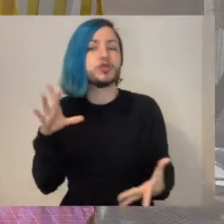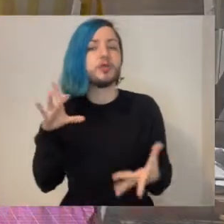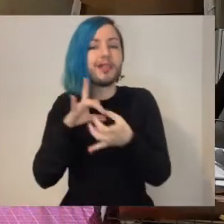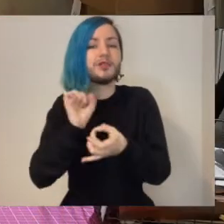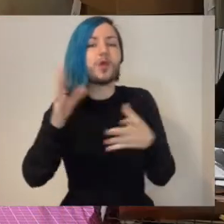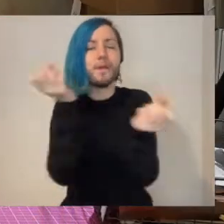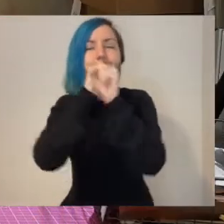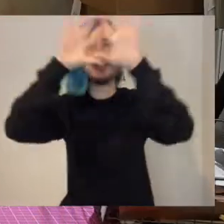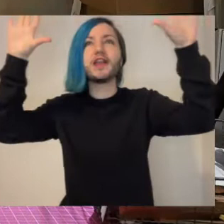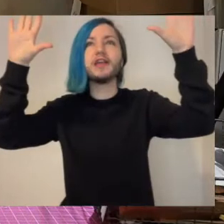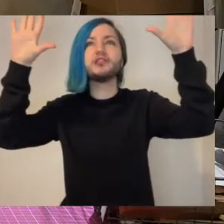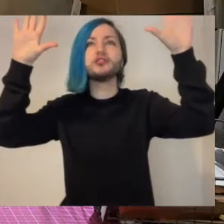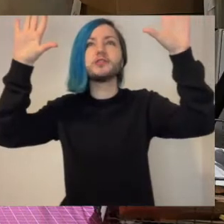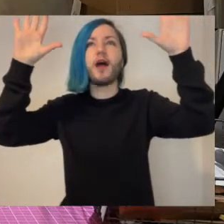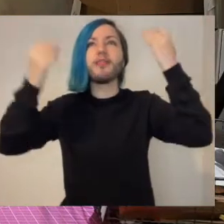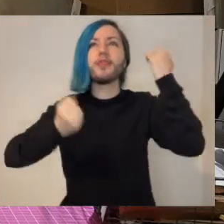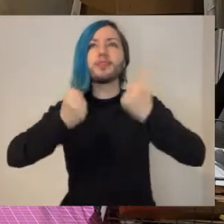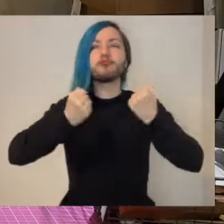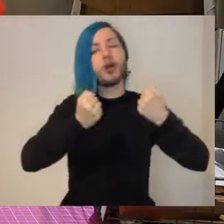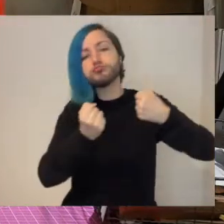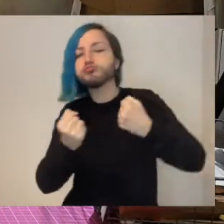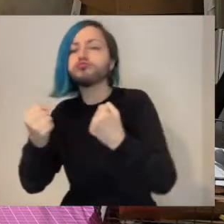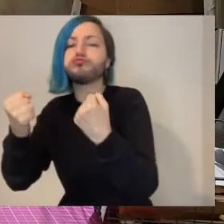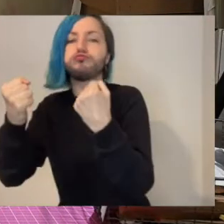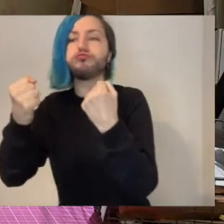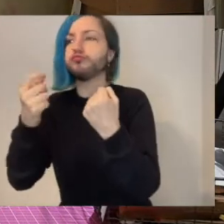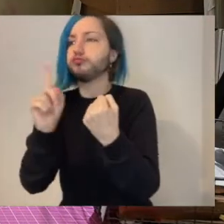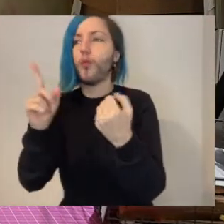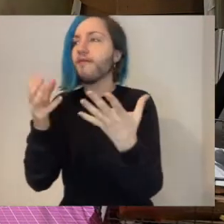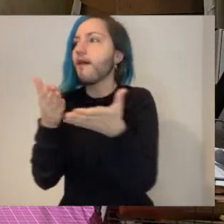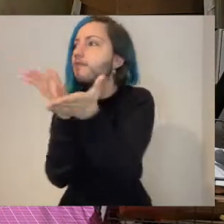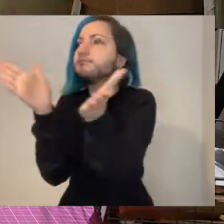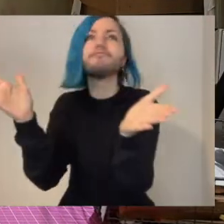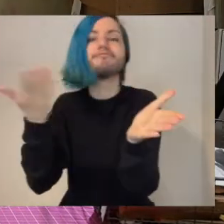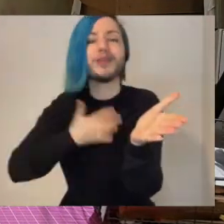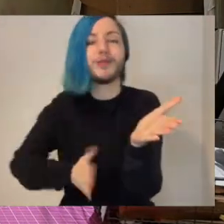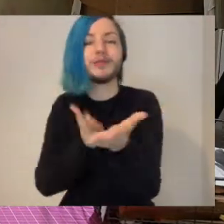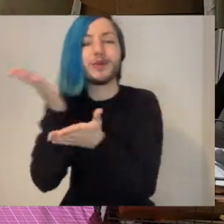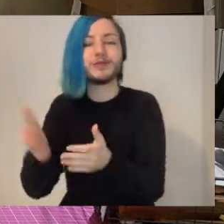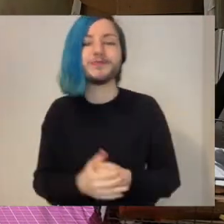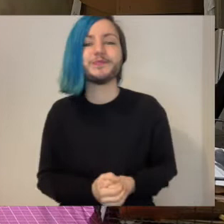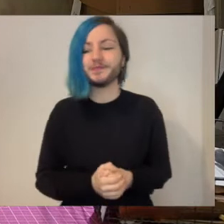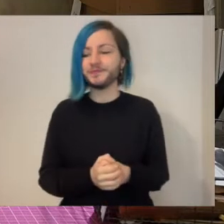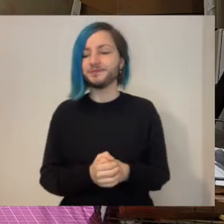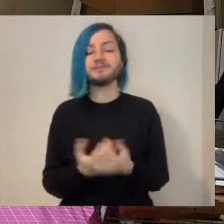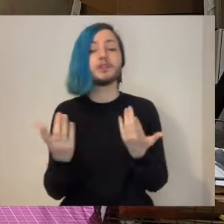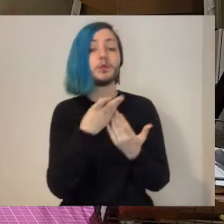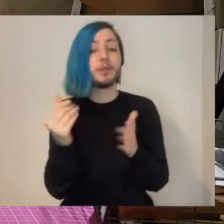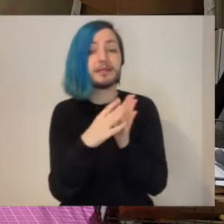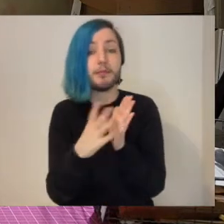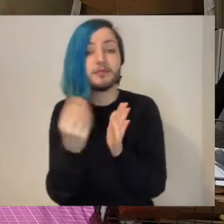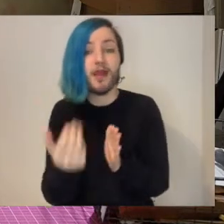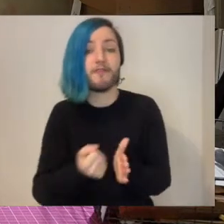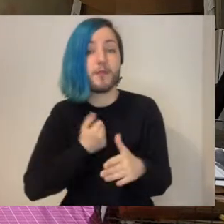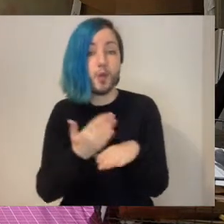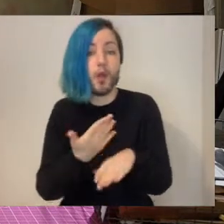and the textiles art truck will take you into whatever realm you want to go to. So I've got some examples of my